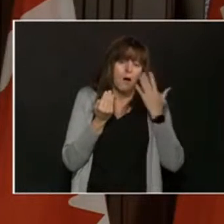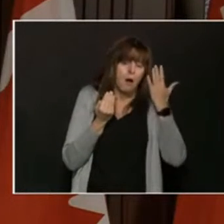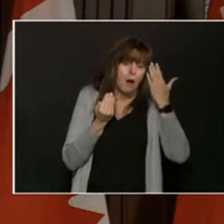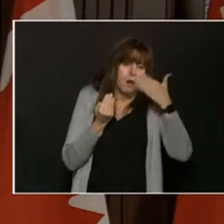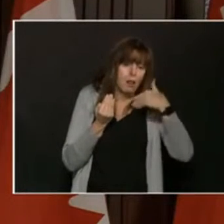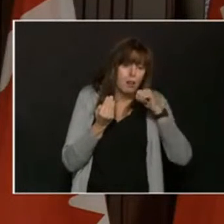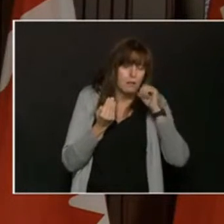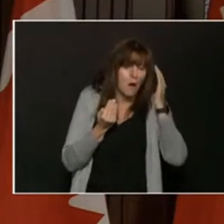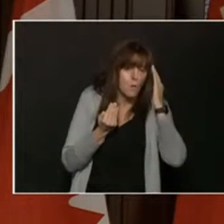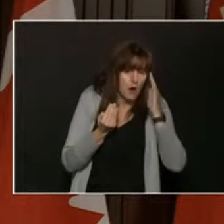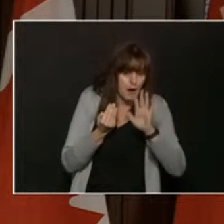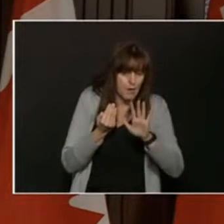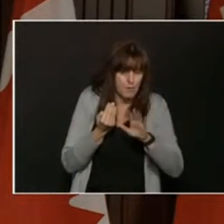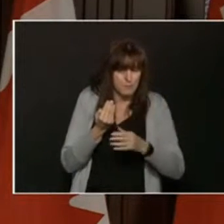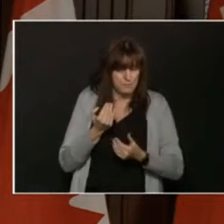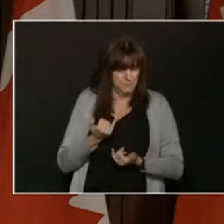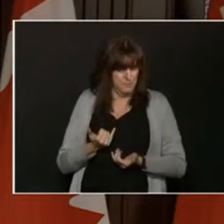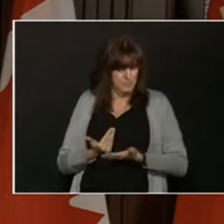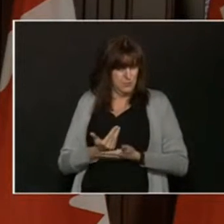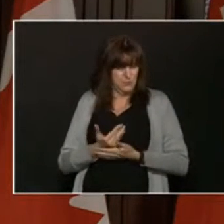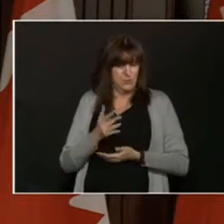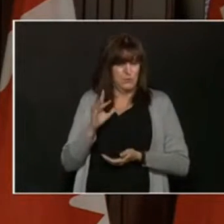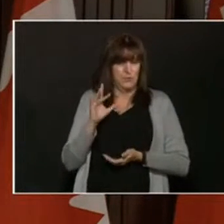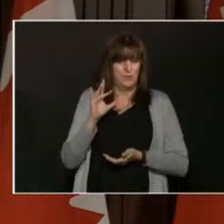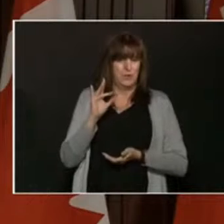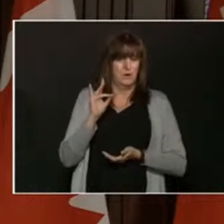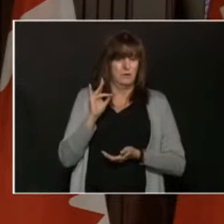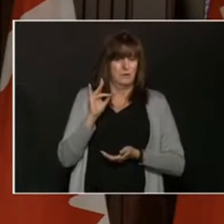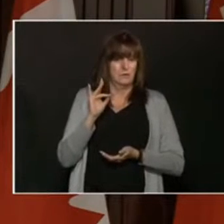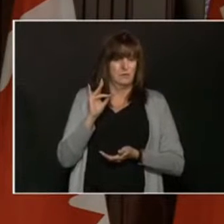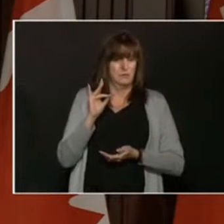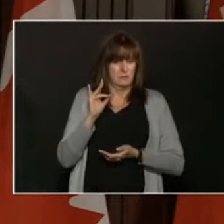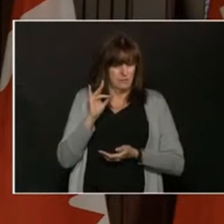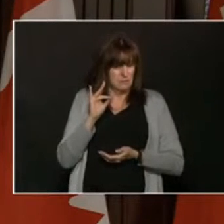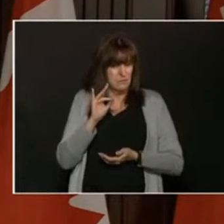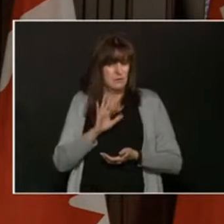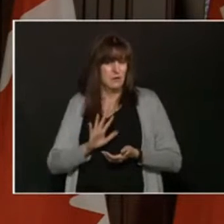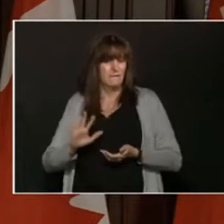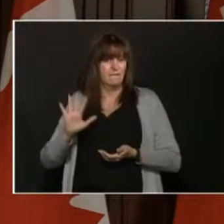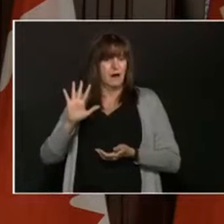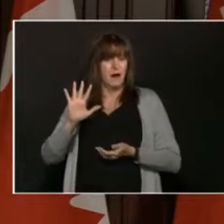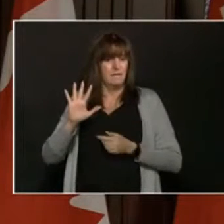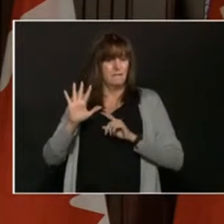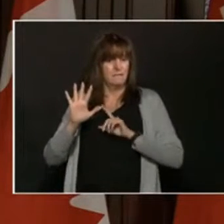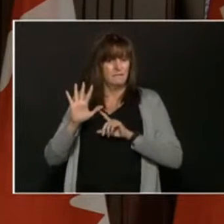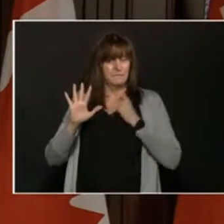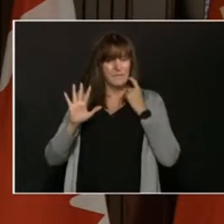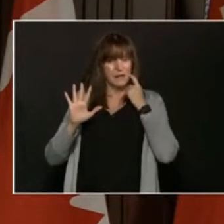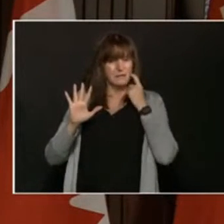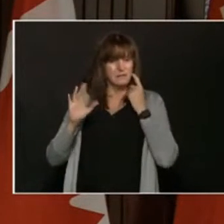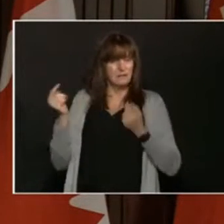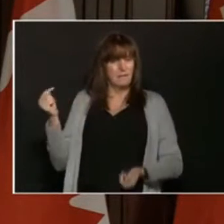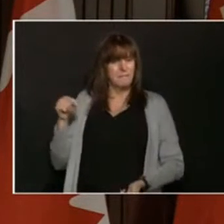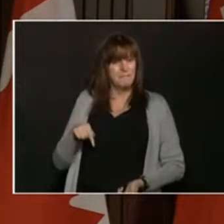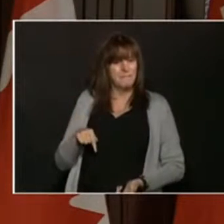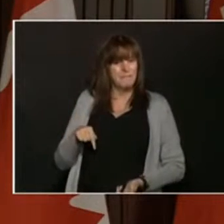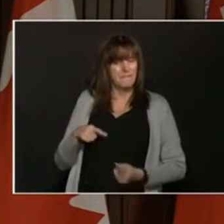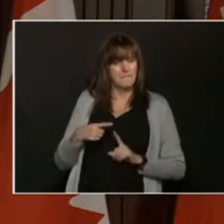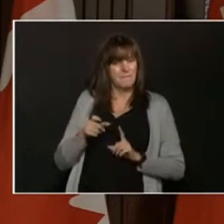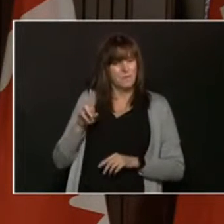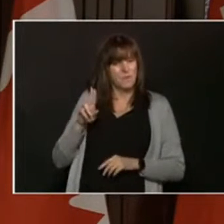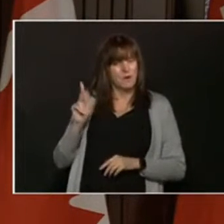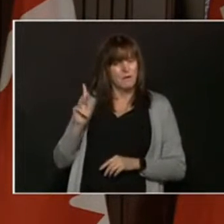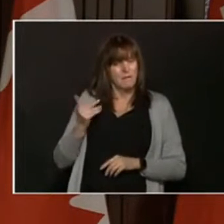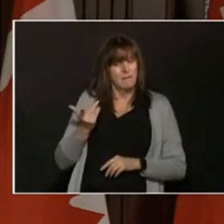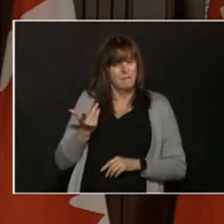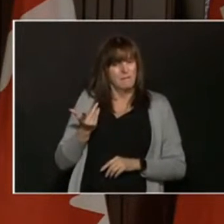8, 5 of them are connected to a recent traveler from the UK. The other 3 at this point,